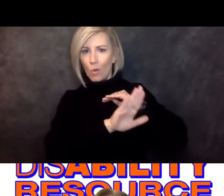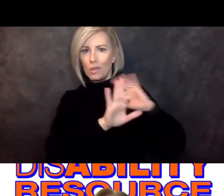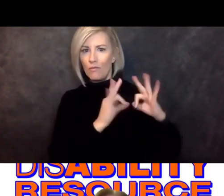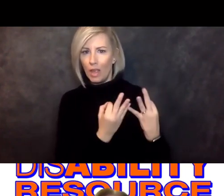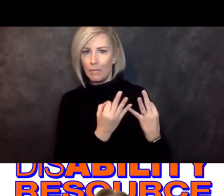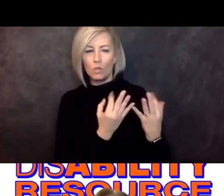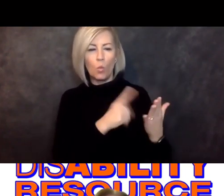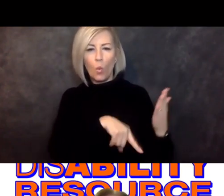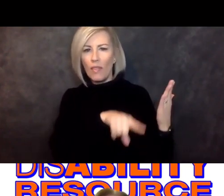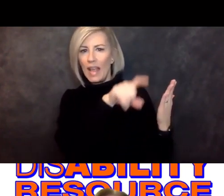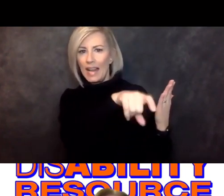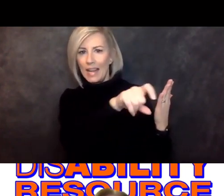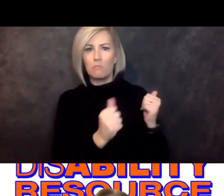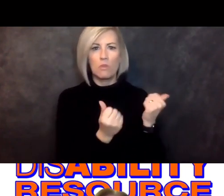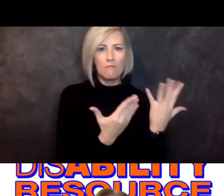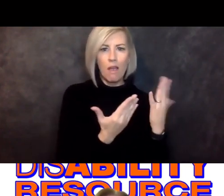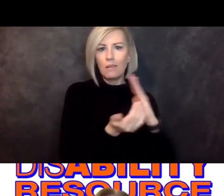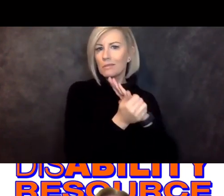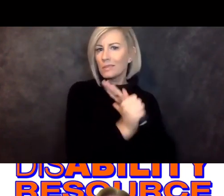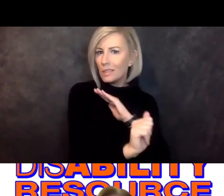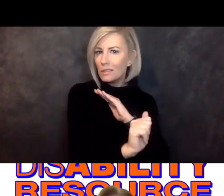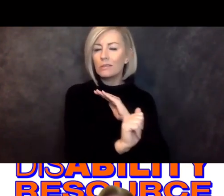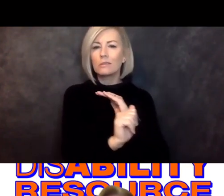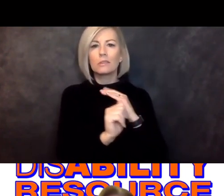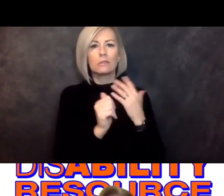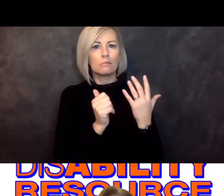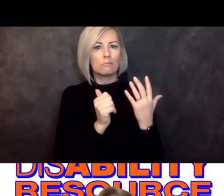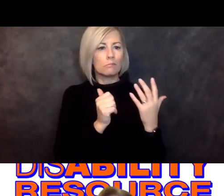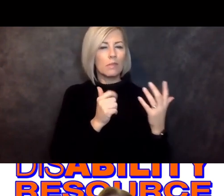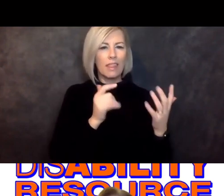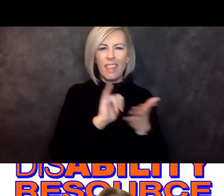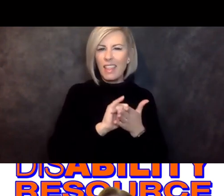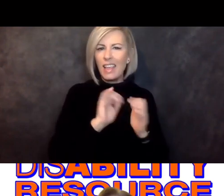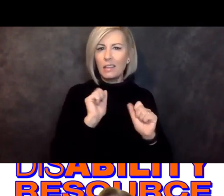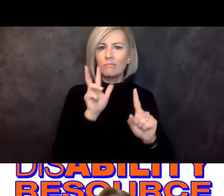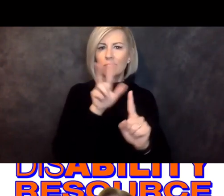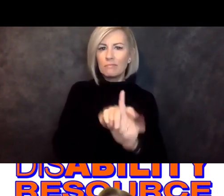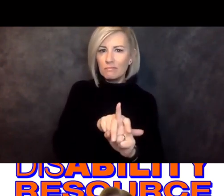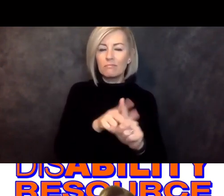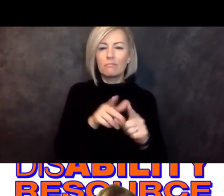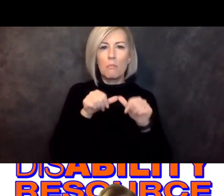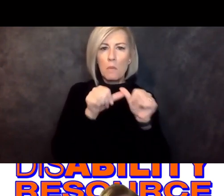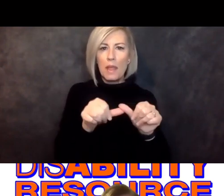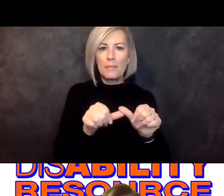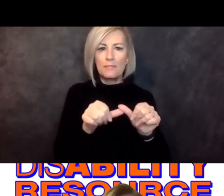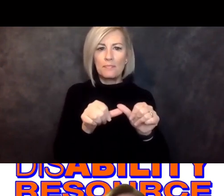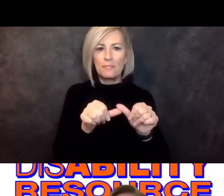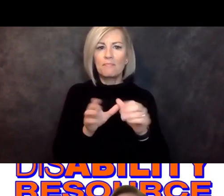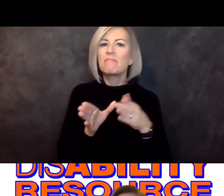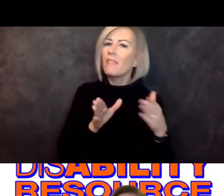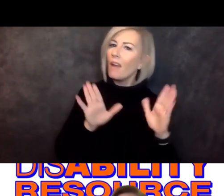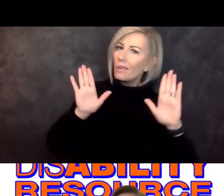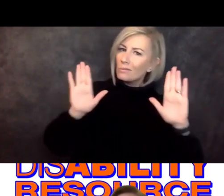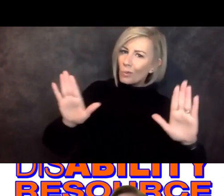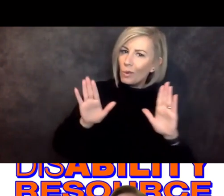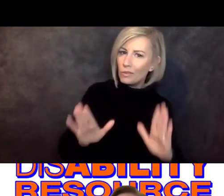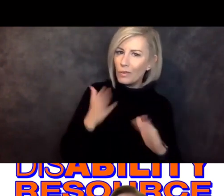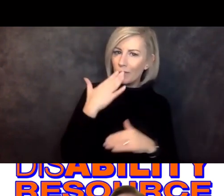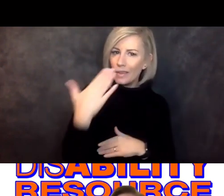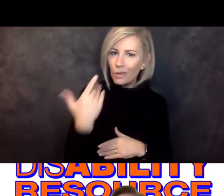provide skills and services that they can implement permanently. That's wonderful, Joy. Thank you for that great overview.